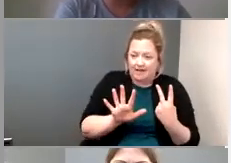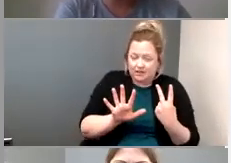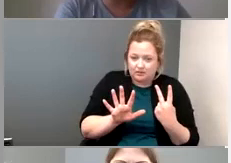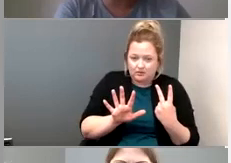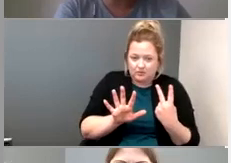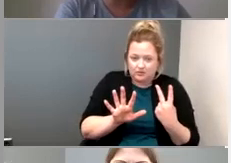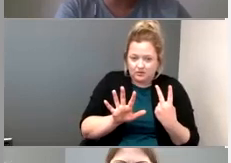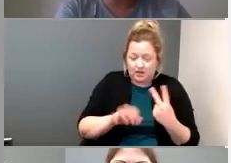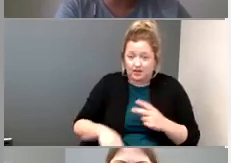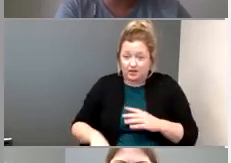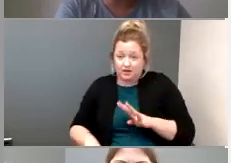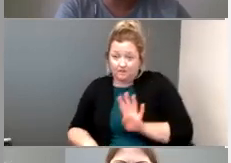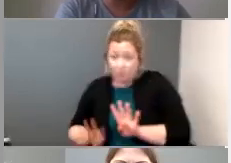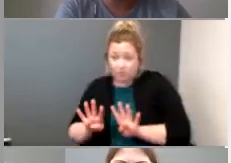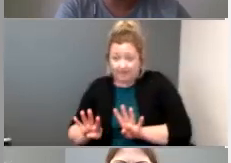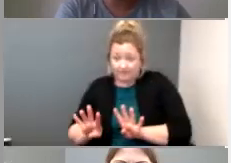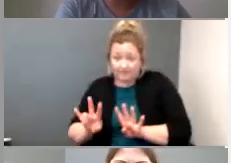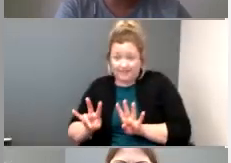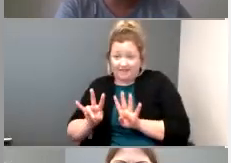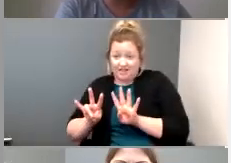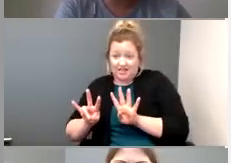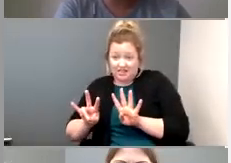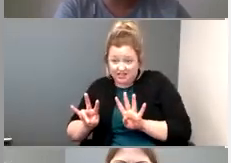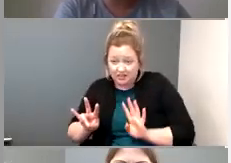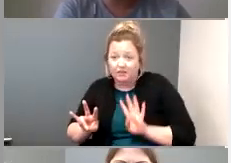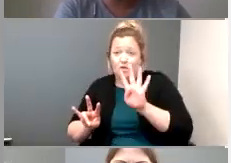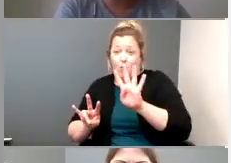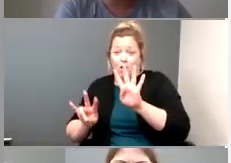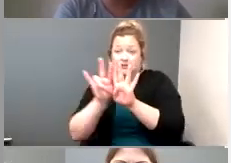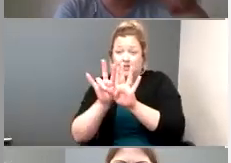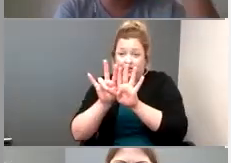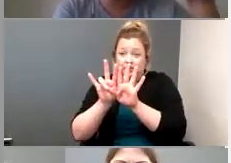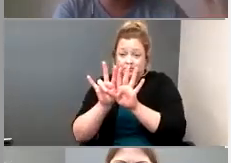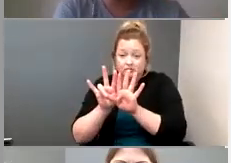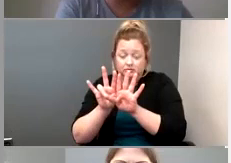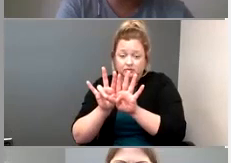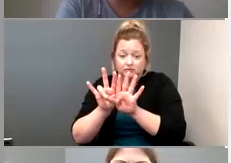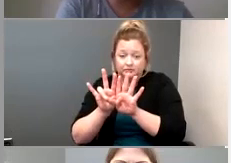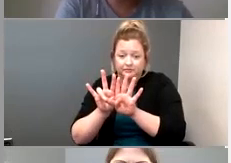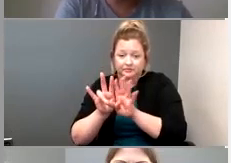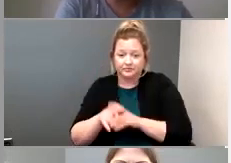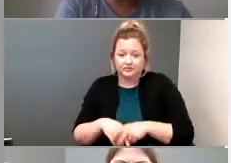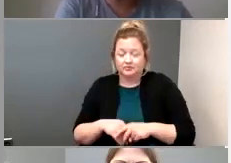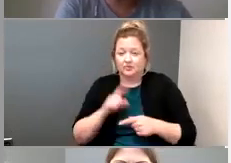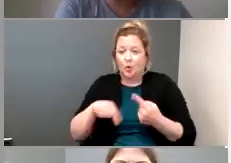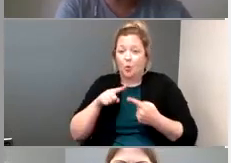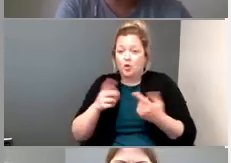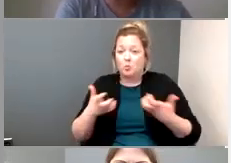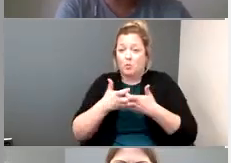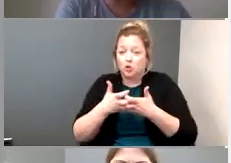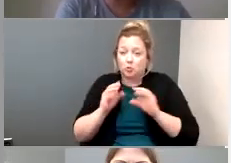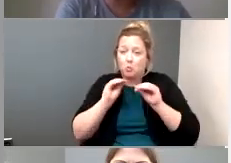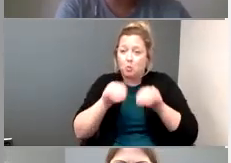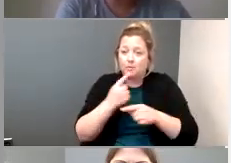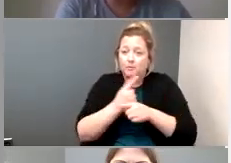larger array, 2, 5 and 4, 7. Same thing for these arrays as well, but you can just infer that. Now we have to merge 2,